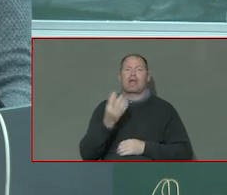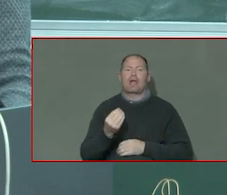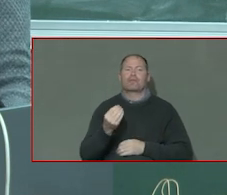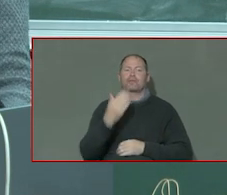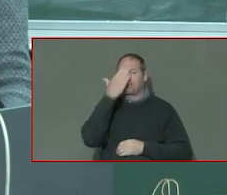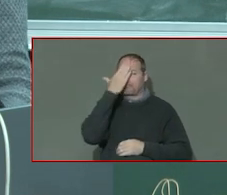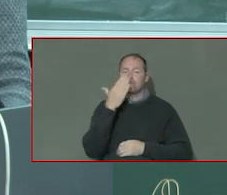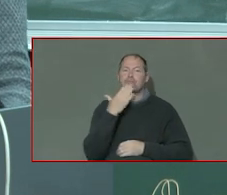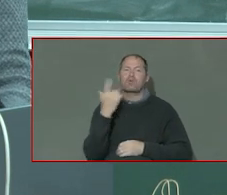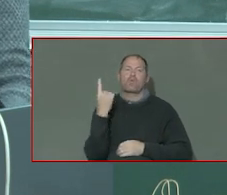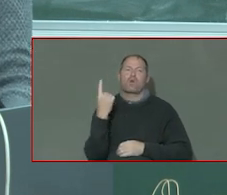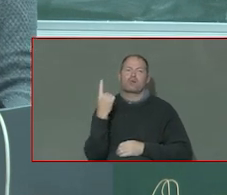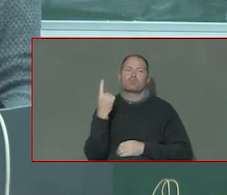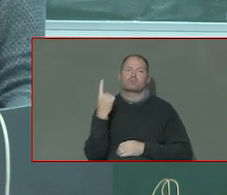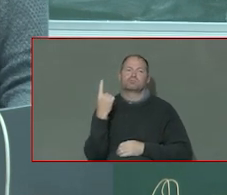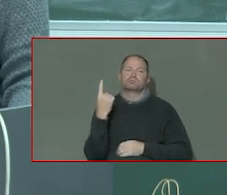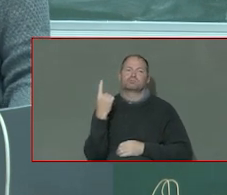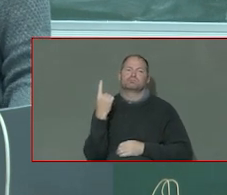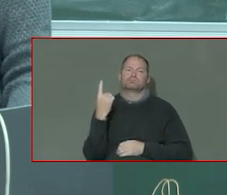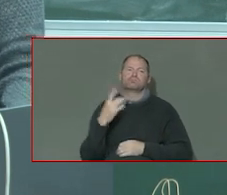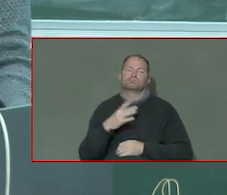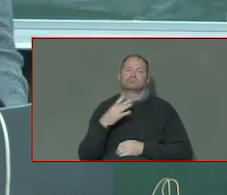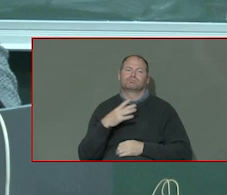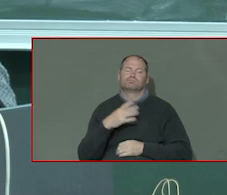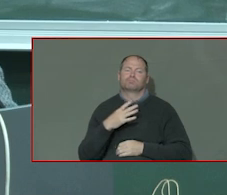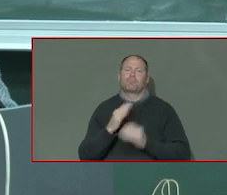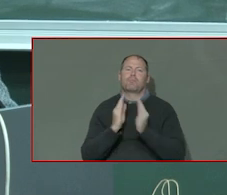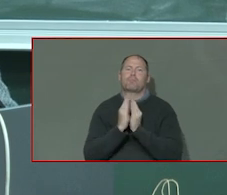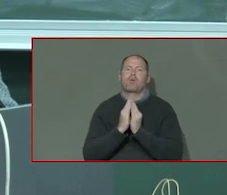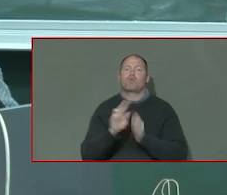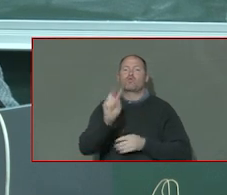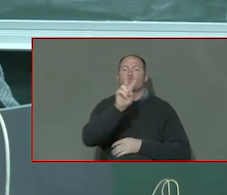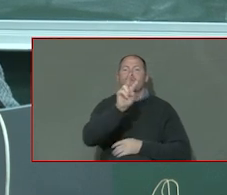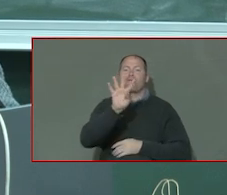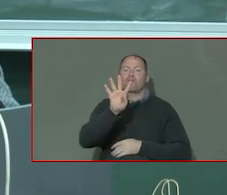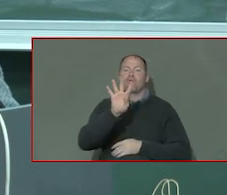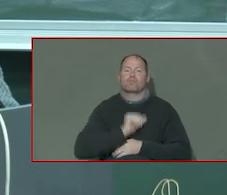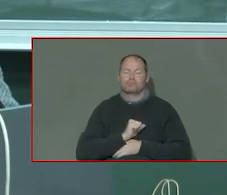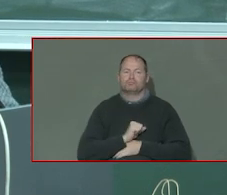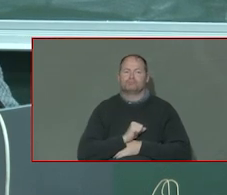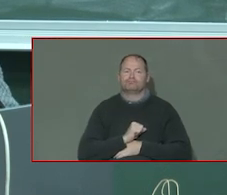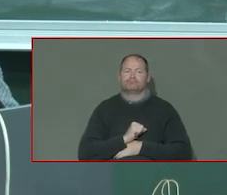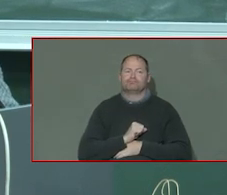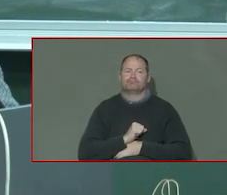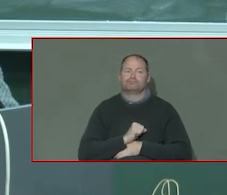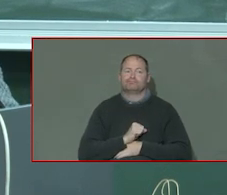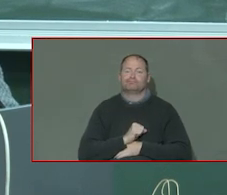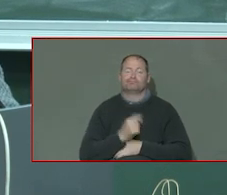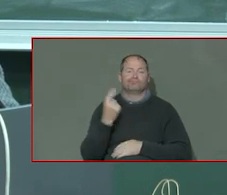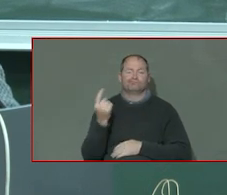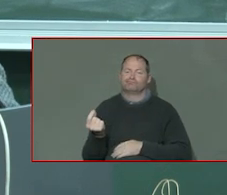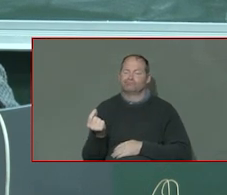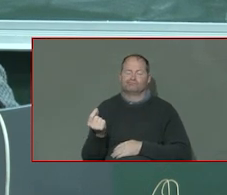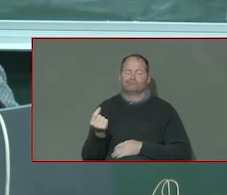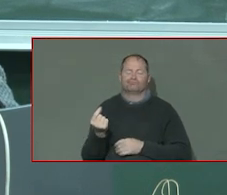one. And it's I think it's 24 marks. They are not going to be able to do that. So